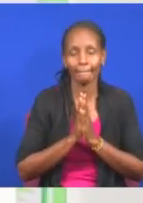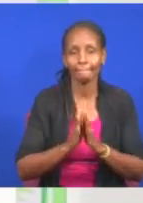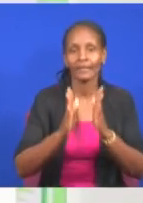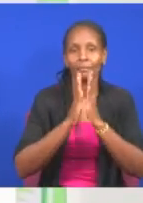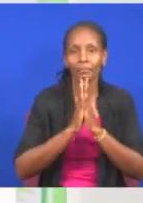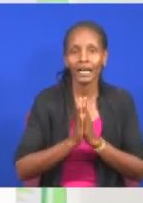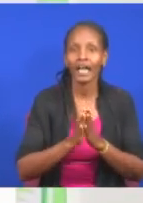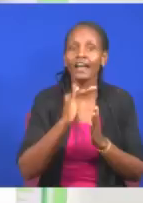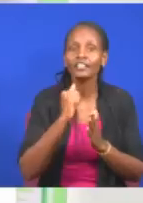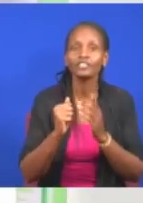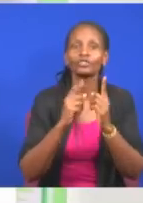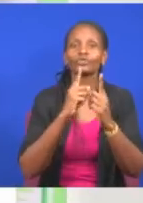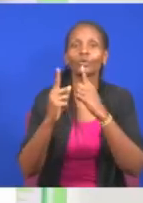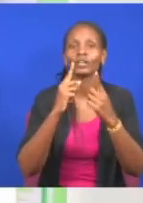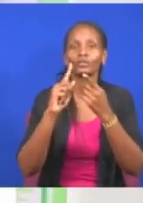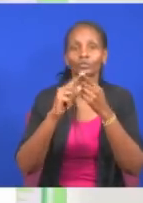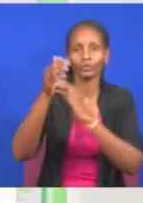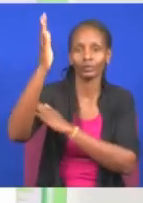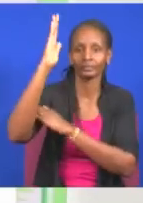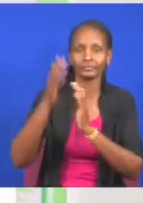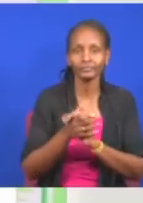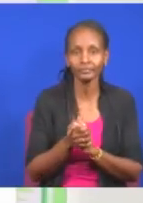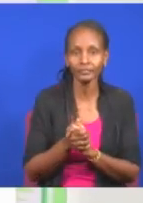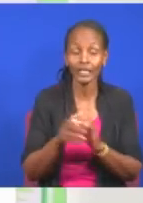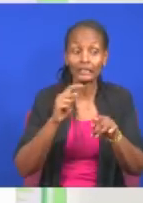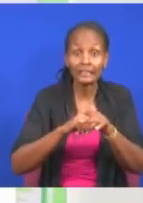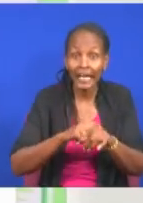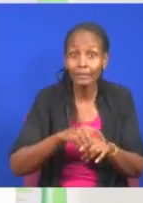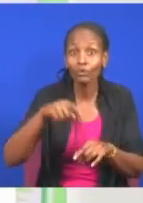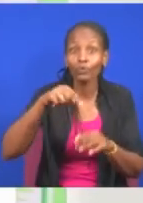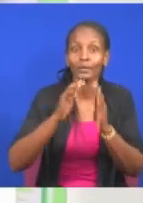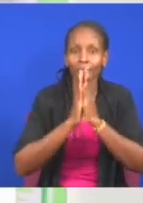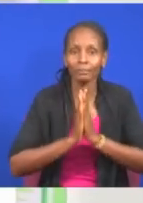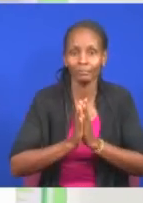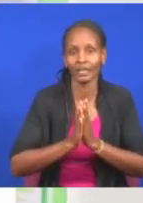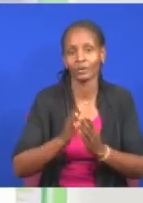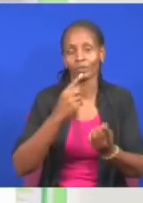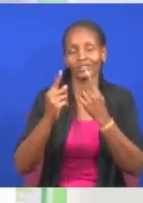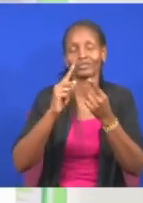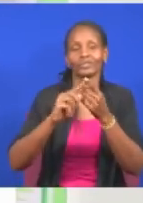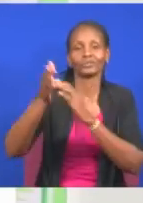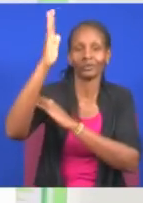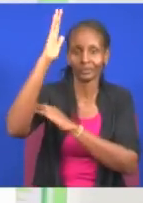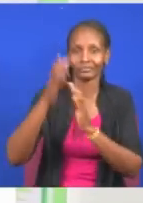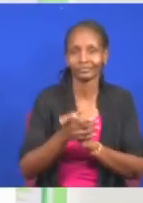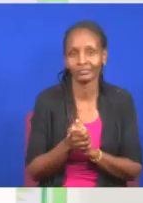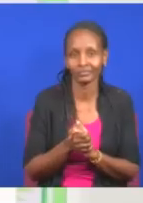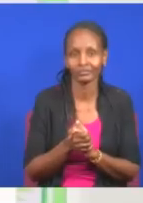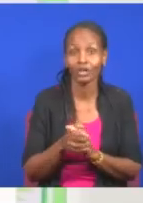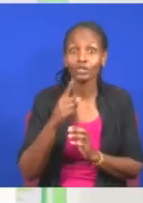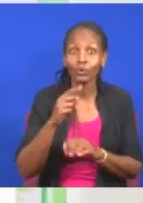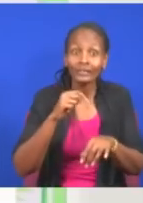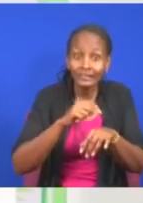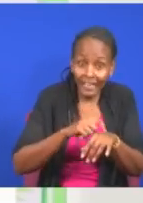is talking to God. When we pray, we are talking to God. So, as we